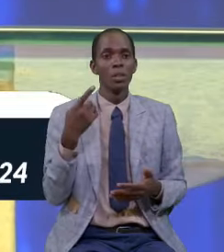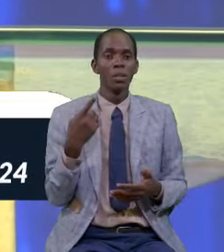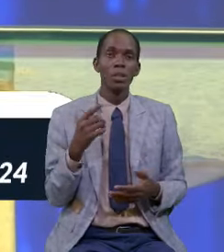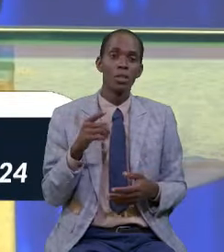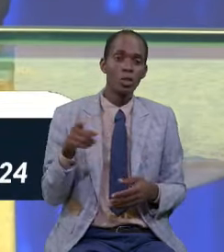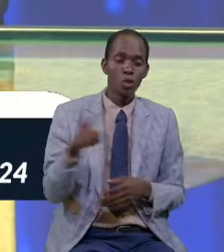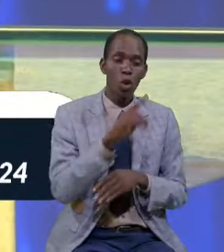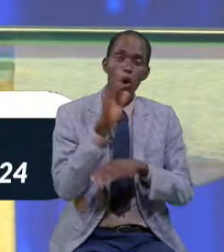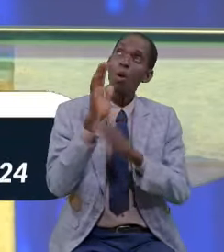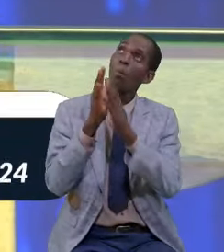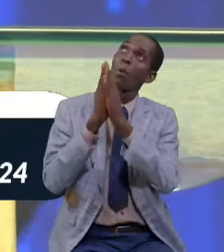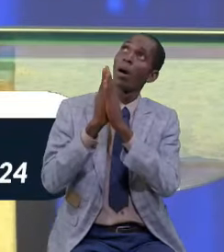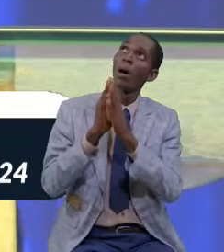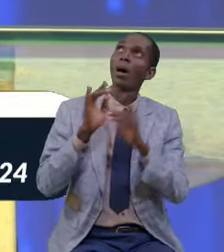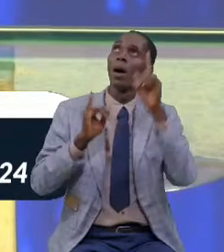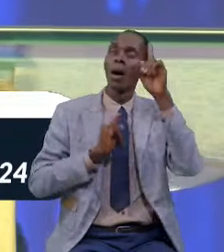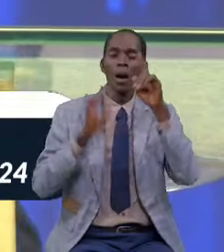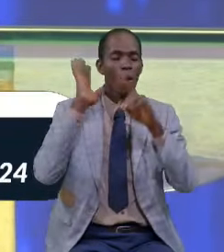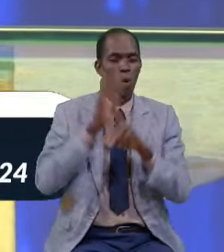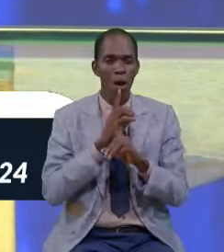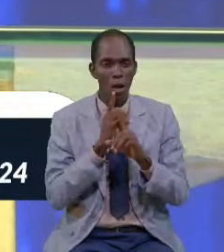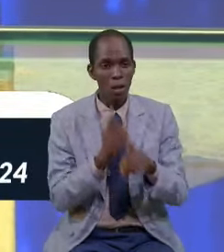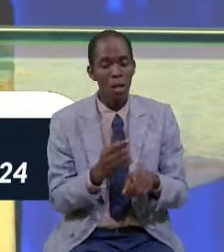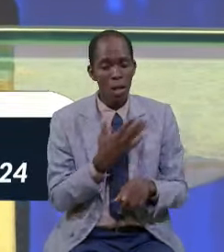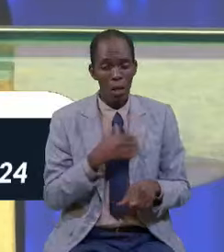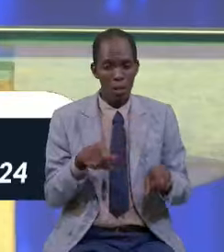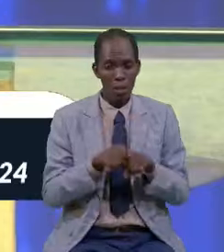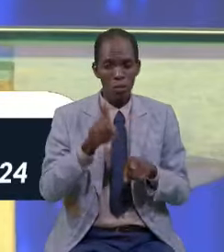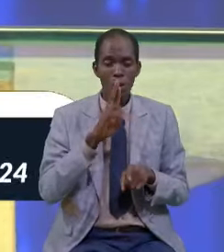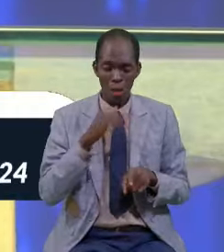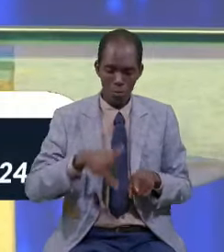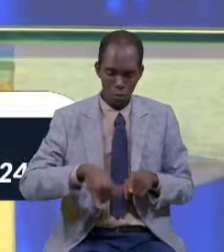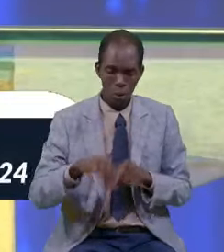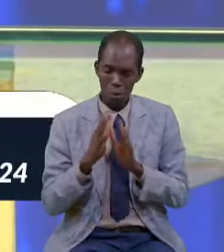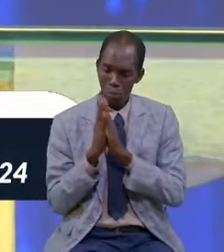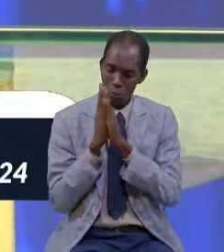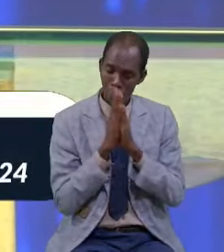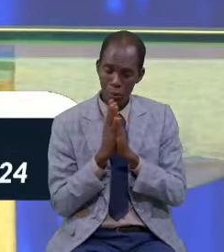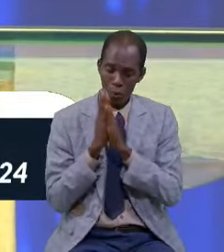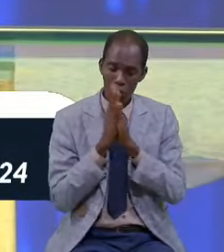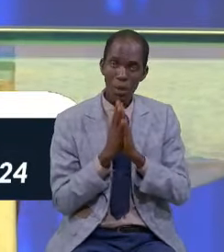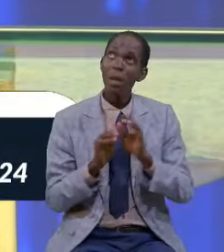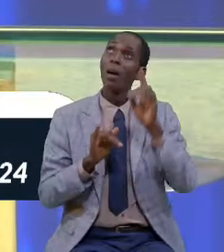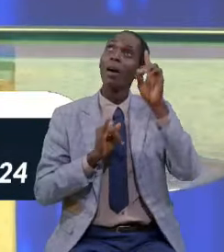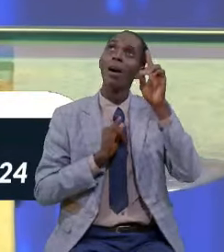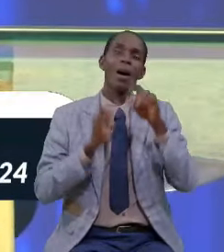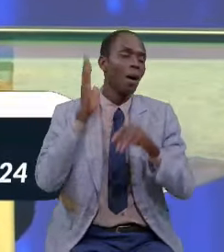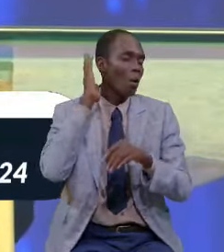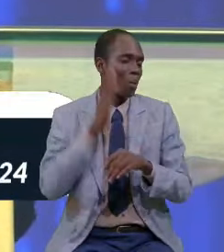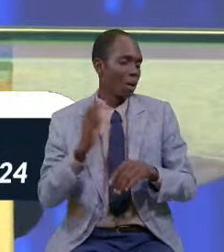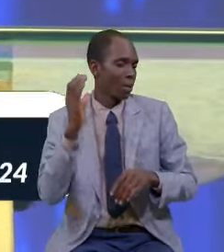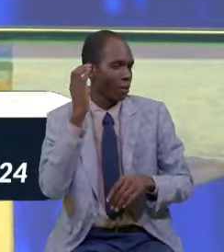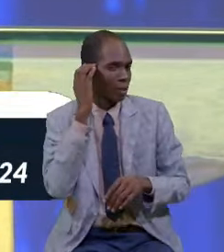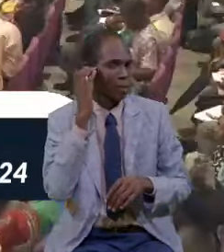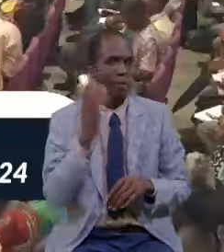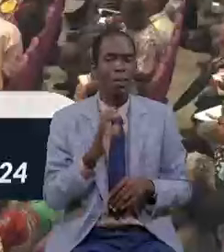I will answer. And while they are yet speaking, I will hear.